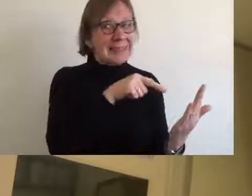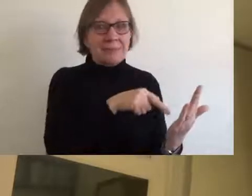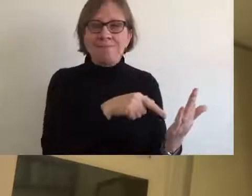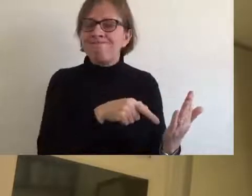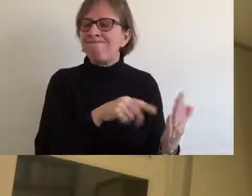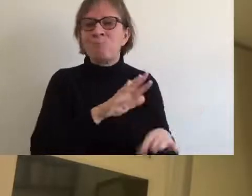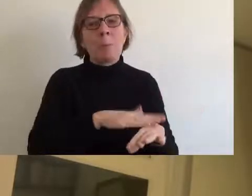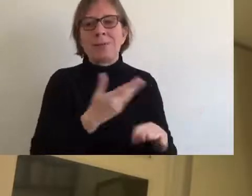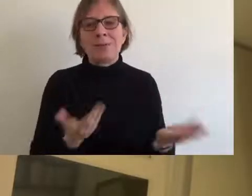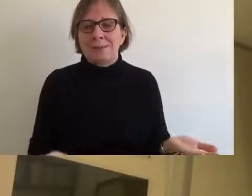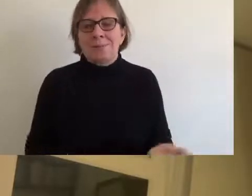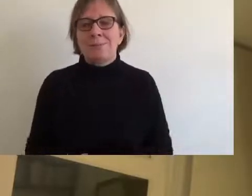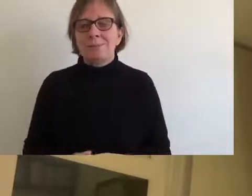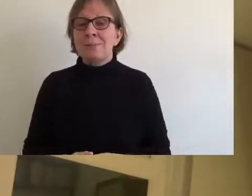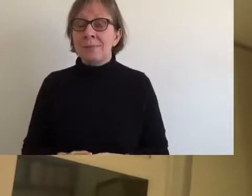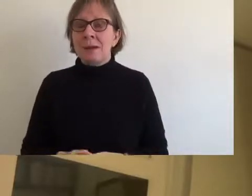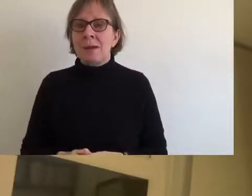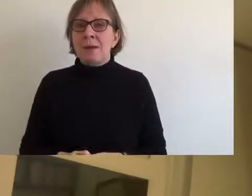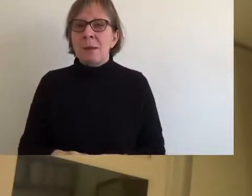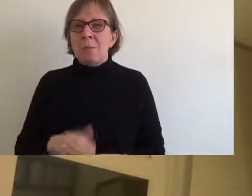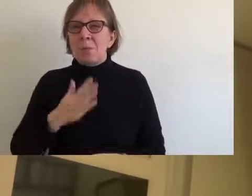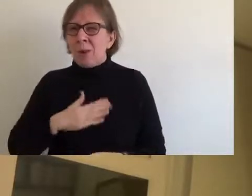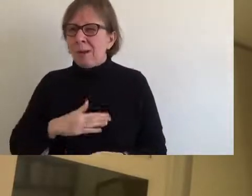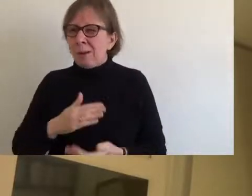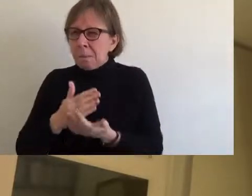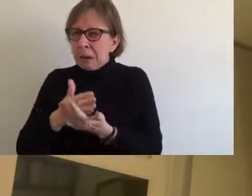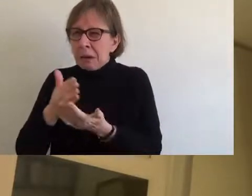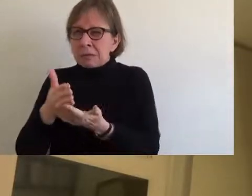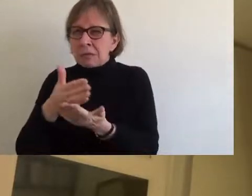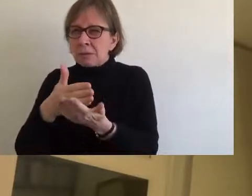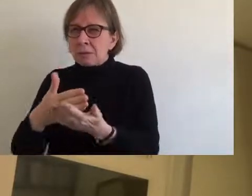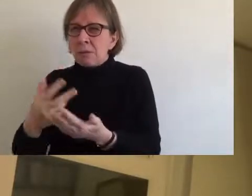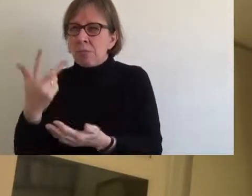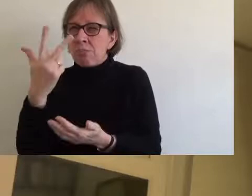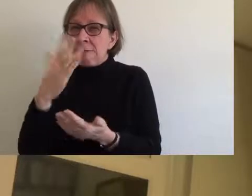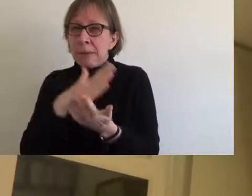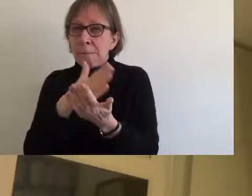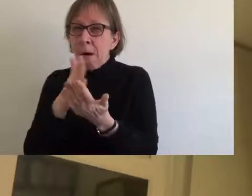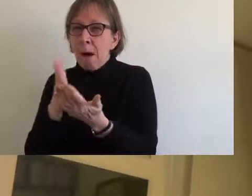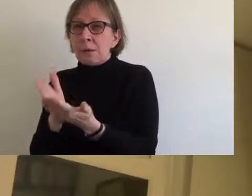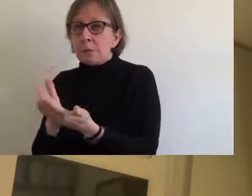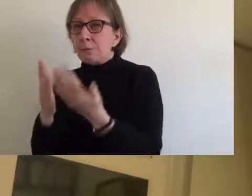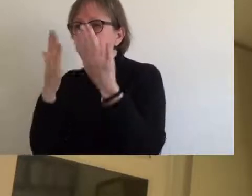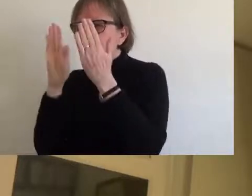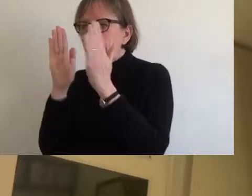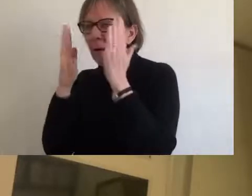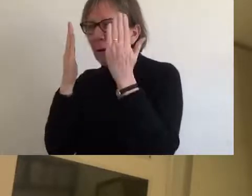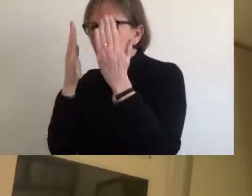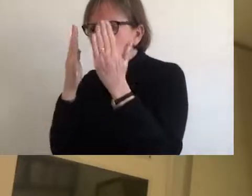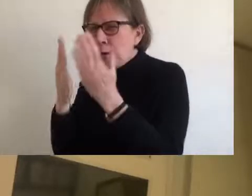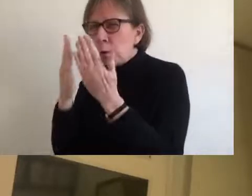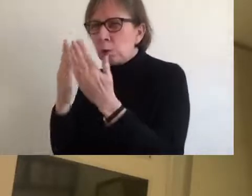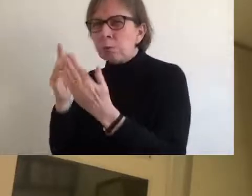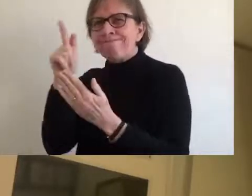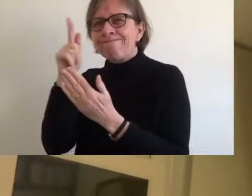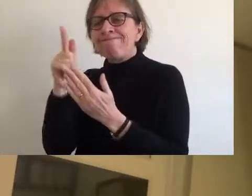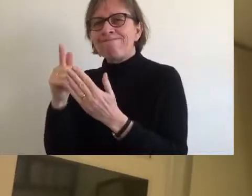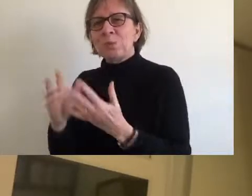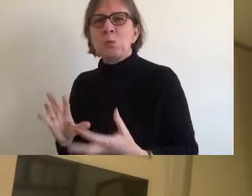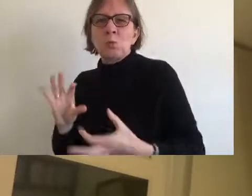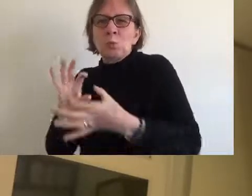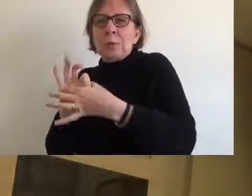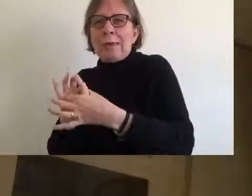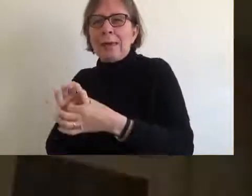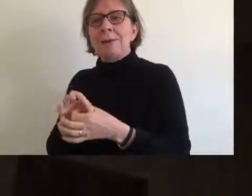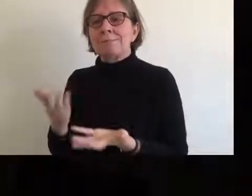And the intention is that it will flow right through the three different vigils that make it up.